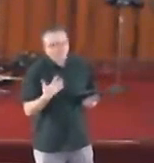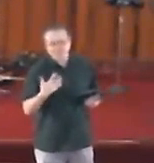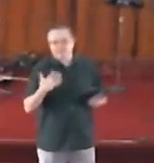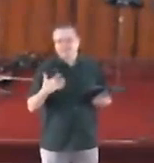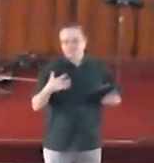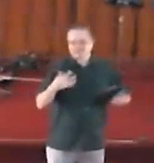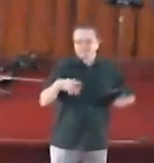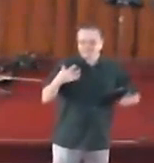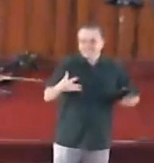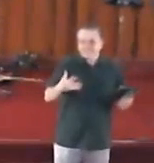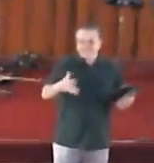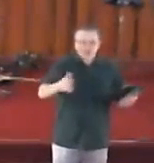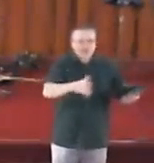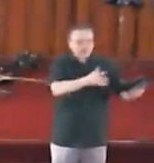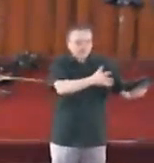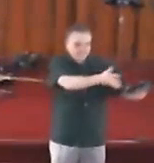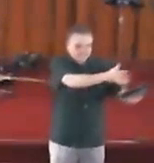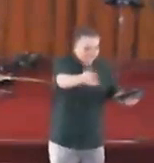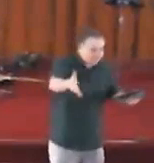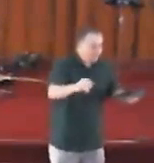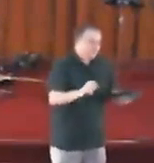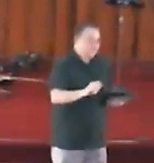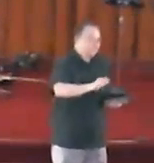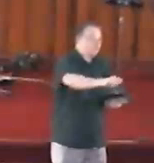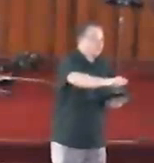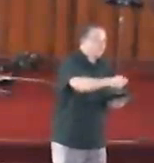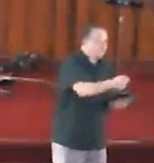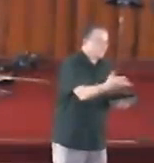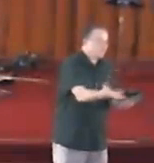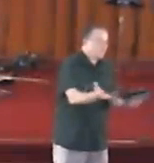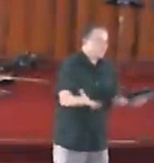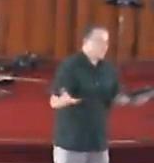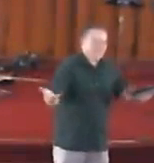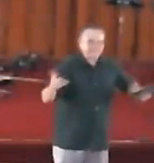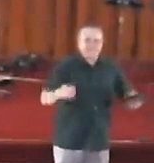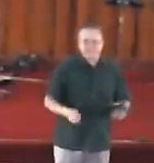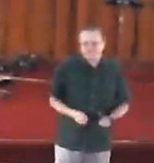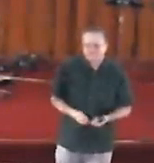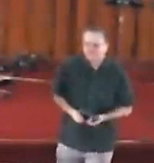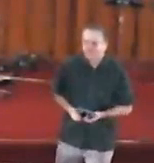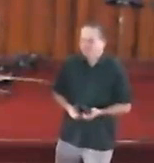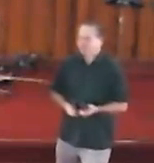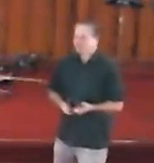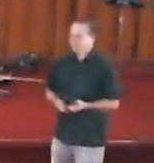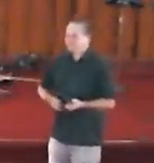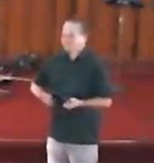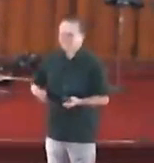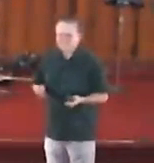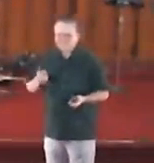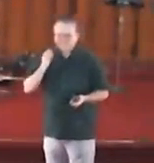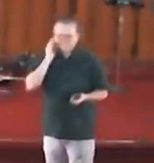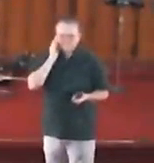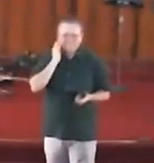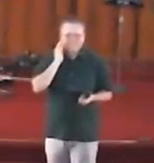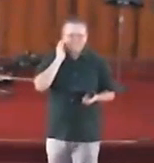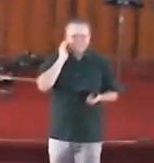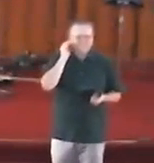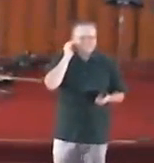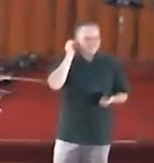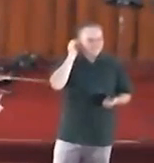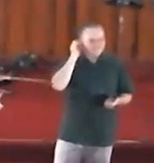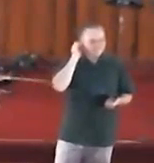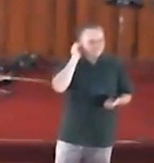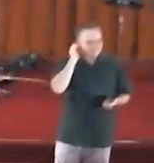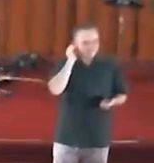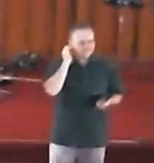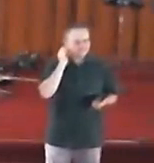Y el profesor Herbert le estaba diciendo, bueno, este es el carro, nada más tiene este problema que el arrancador no sirve. So Professor Herbert was